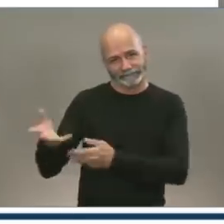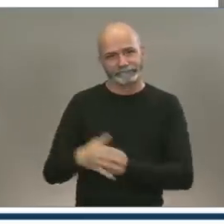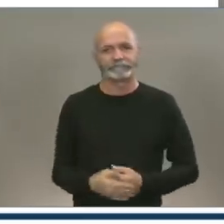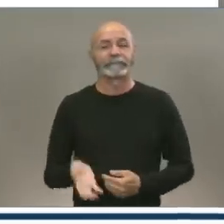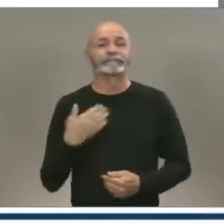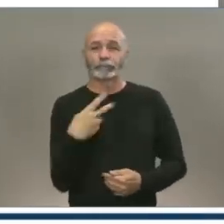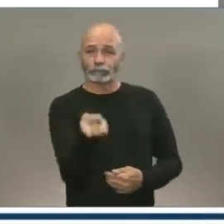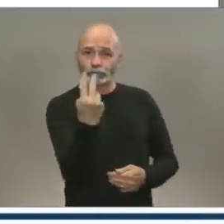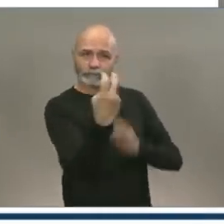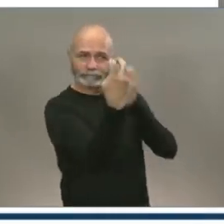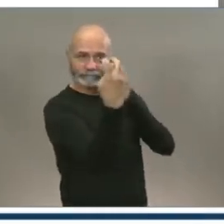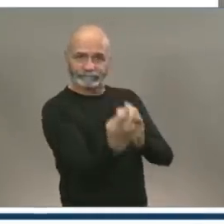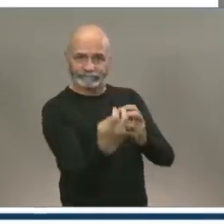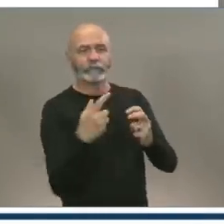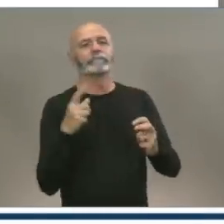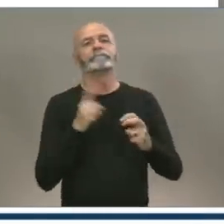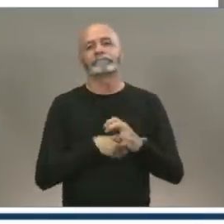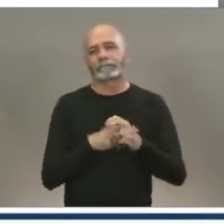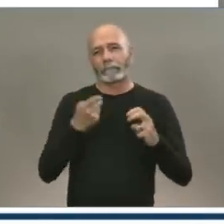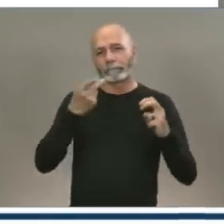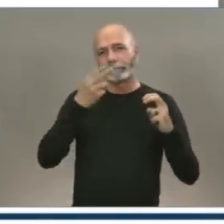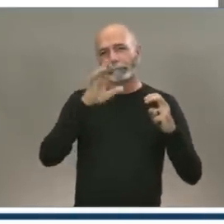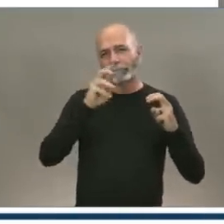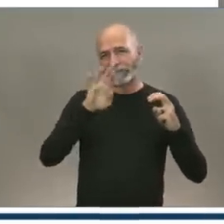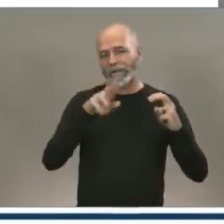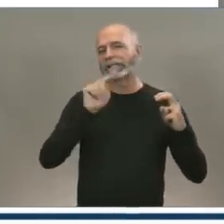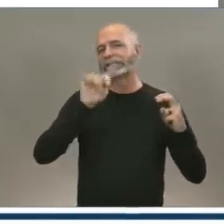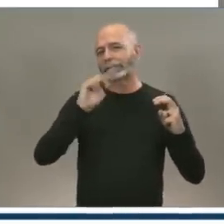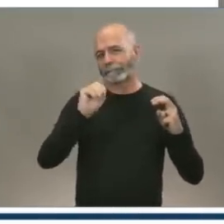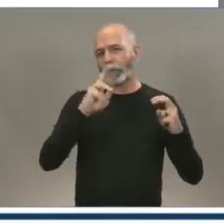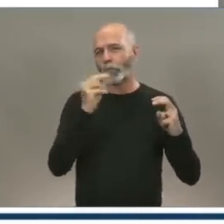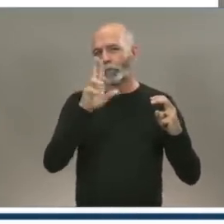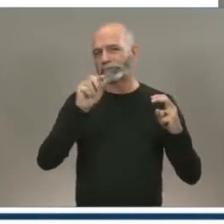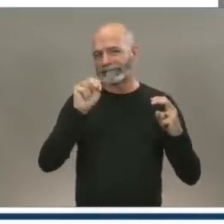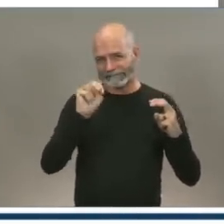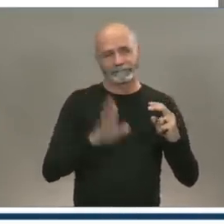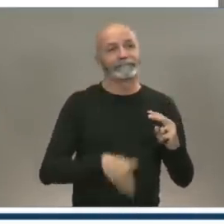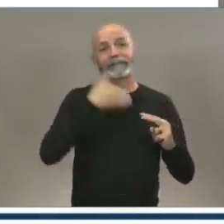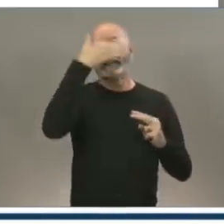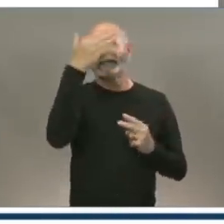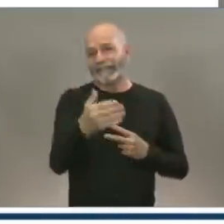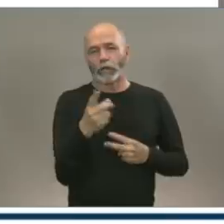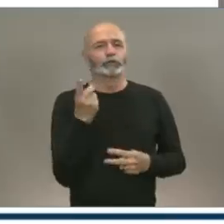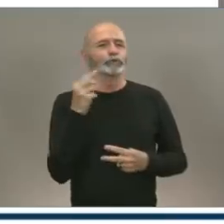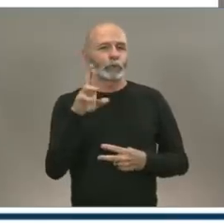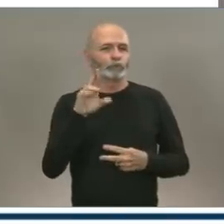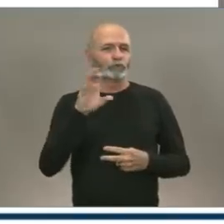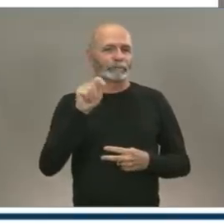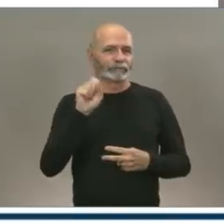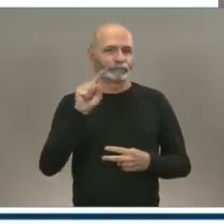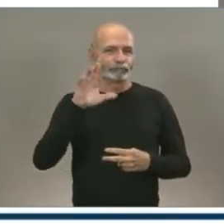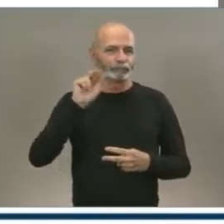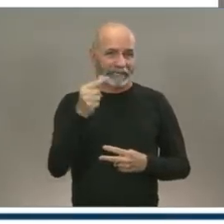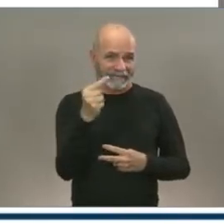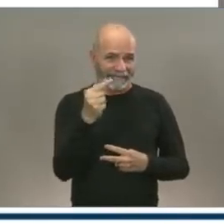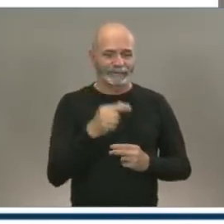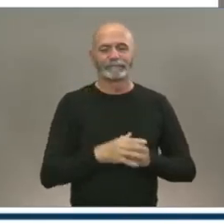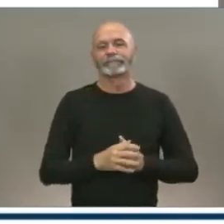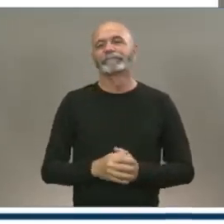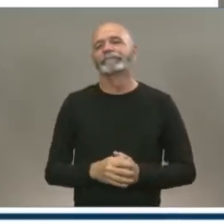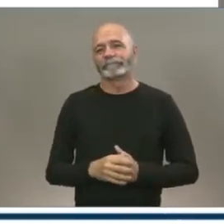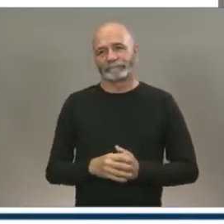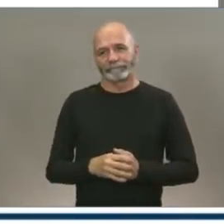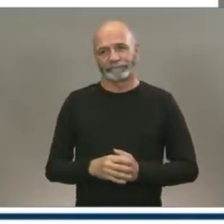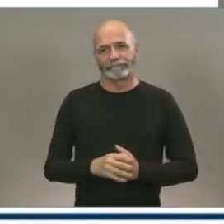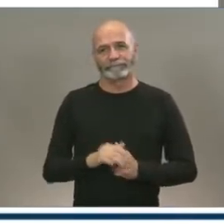to introduce the Honourable Tim Houston, Premier of Nova Scotia, and Dr. Robert Strang, Chief Medical Officer of Health for Nova